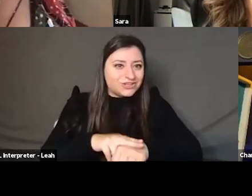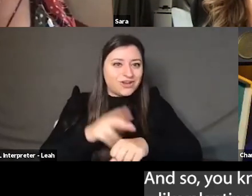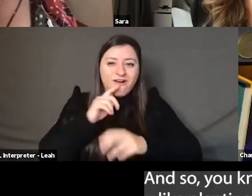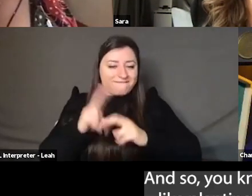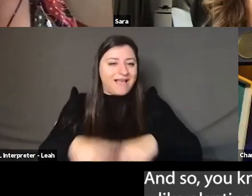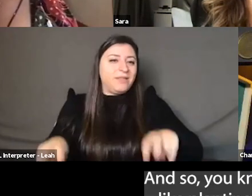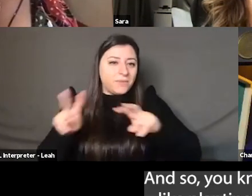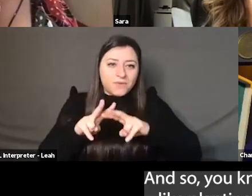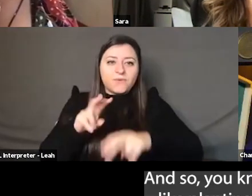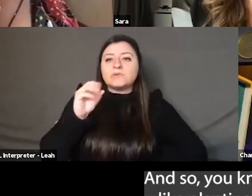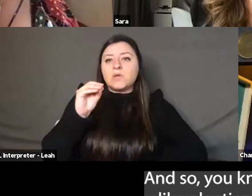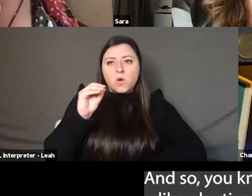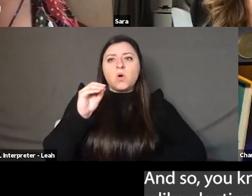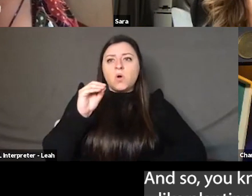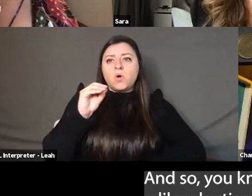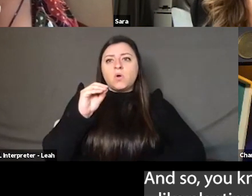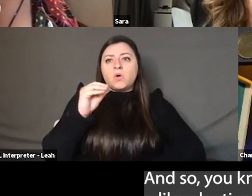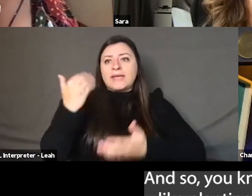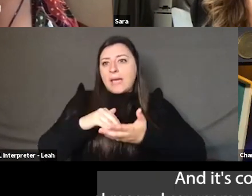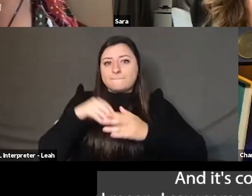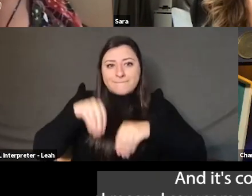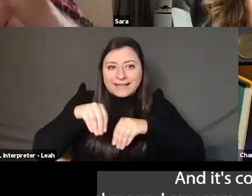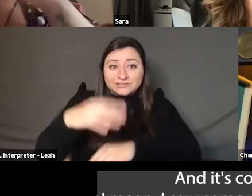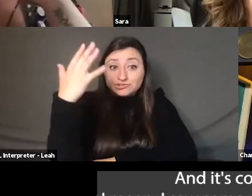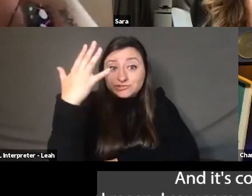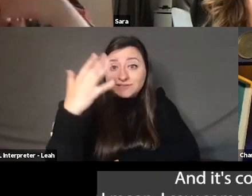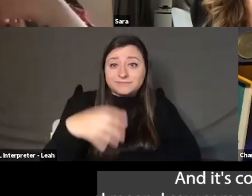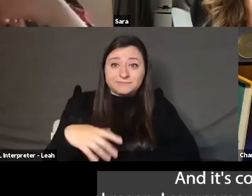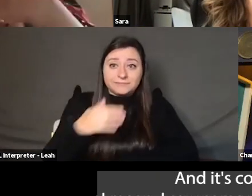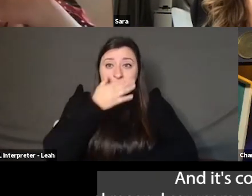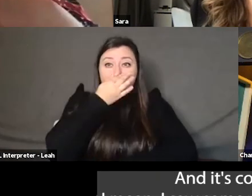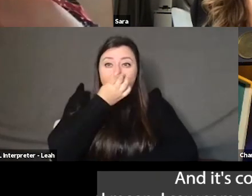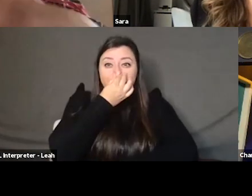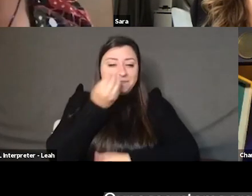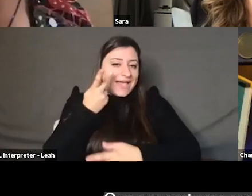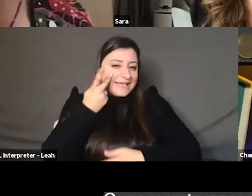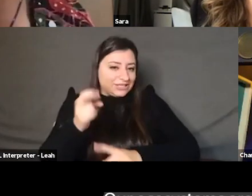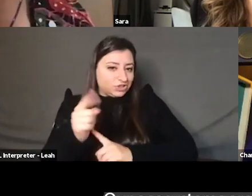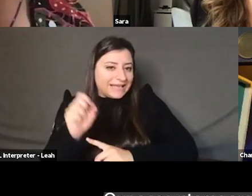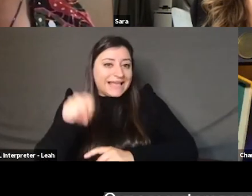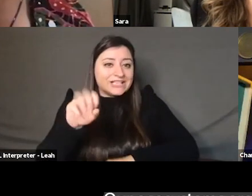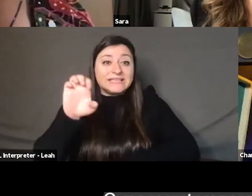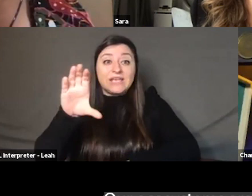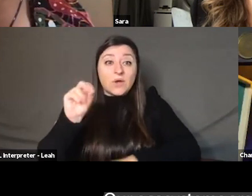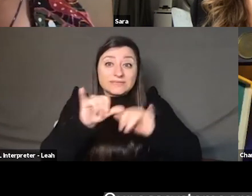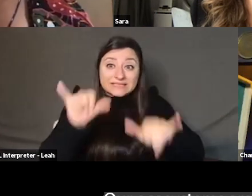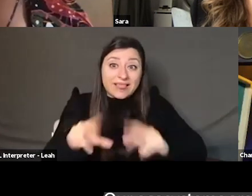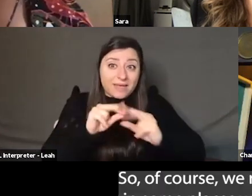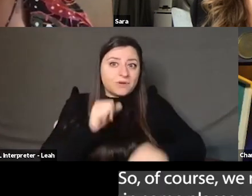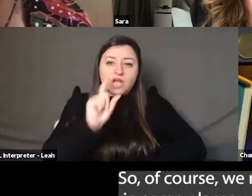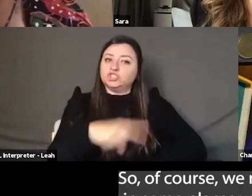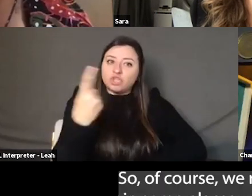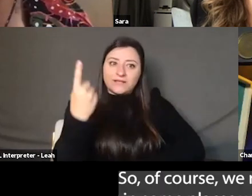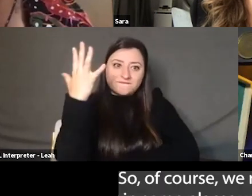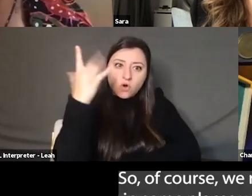valuable. And so, you know, again, like planting this tree, and it could be, I mean, I saw in some of the chats, yes, our ecosystems in Lebanon are not just forests.